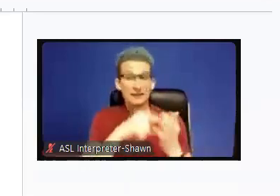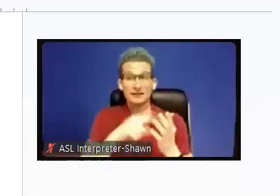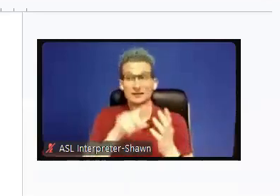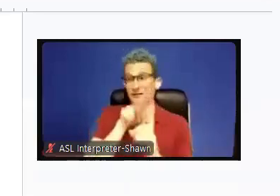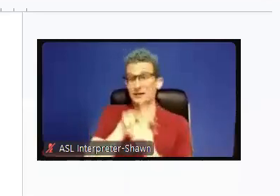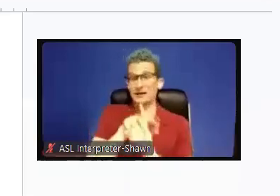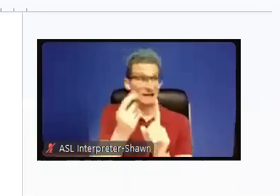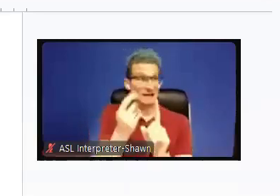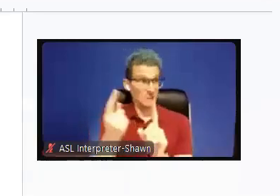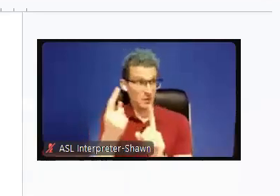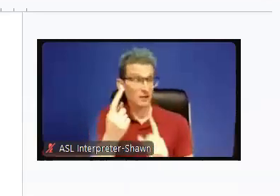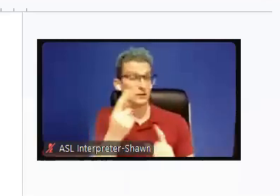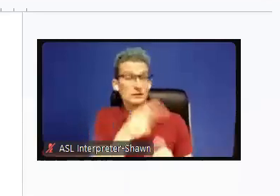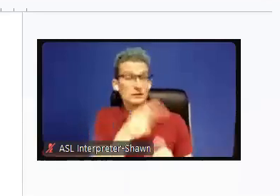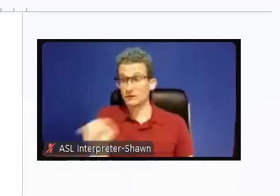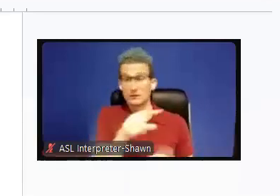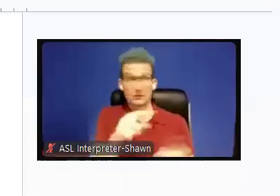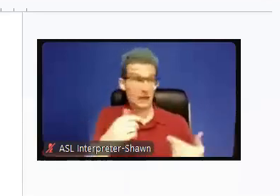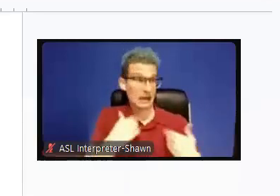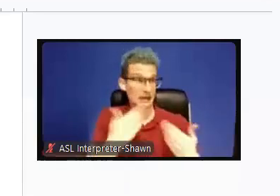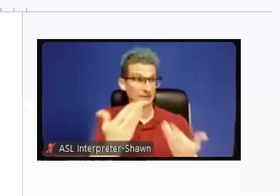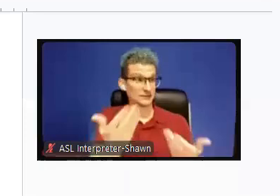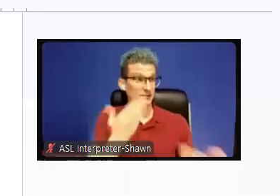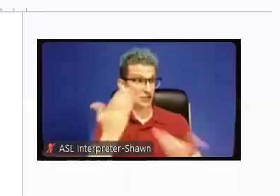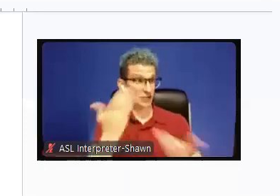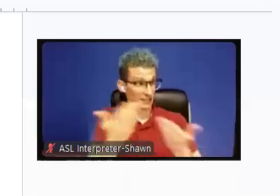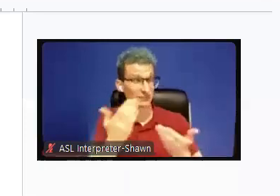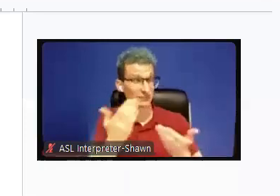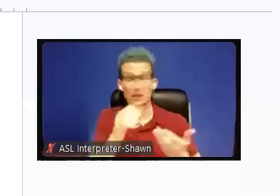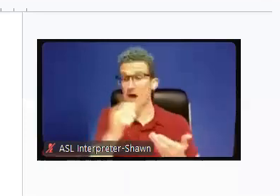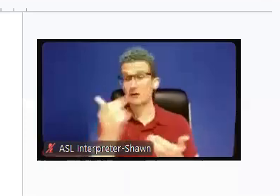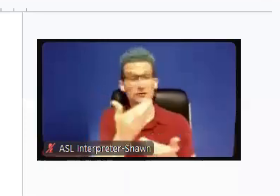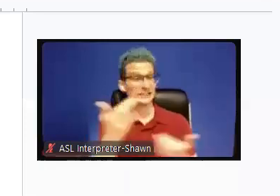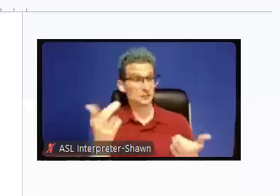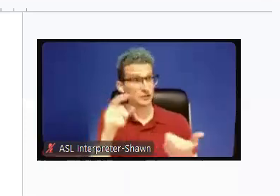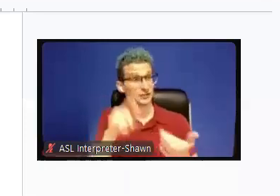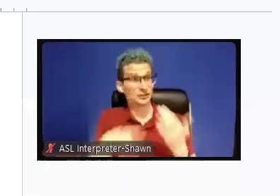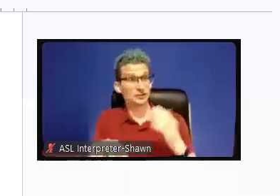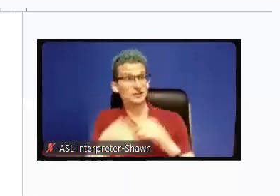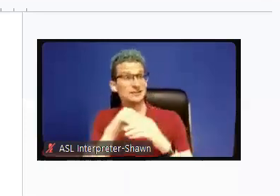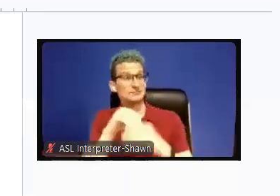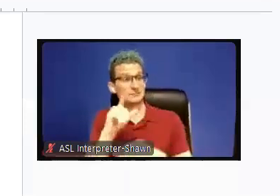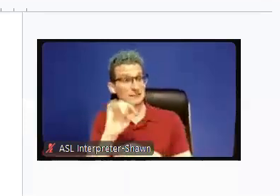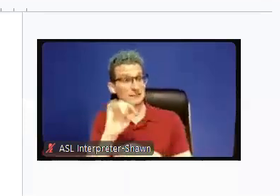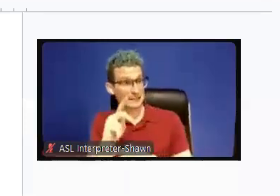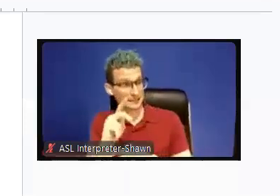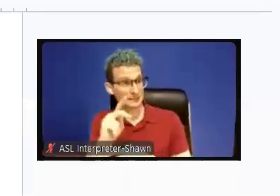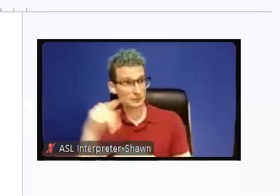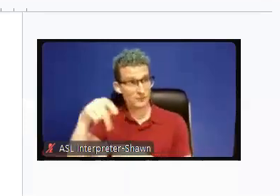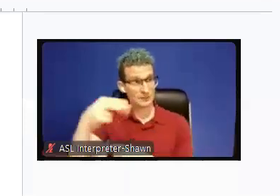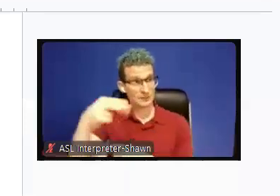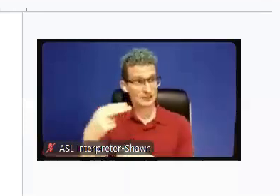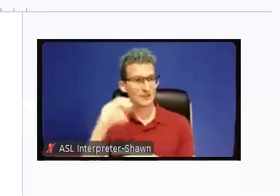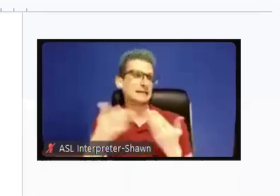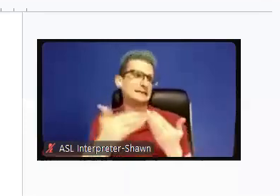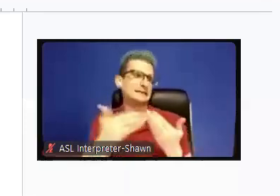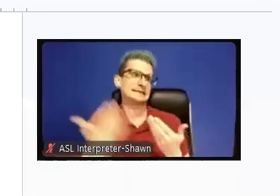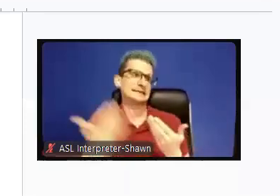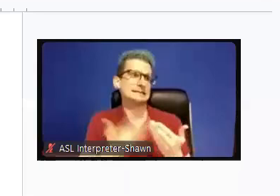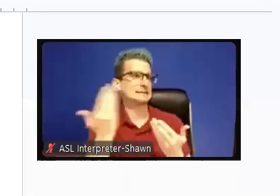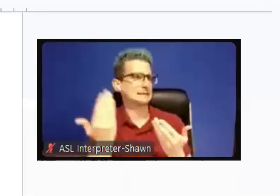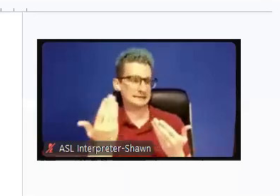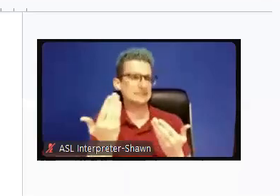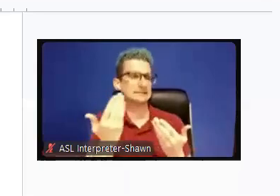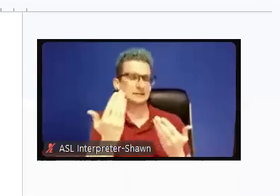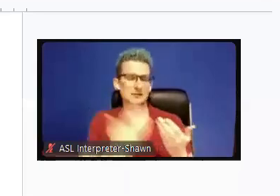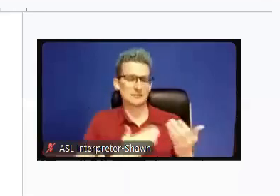have suggestions for resources that we should be linking out from Performance Hub, that is a very easy thing for us to do. So we'd love to start there. In